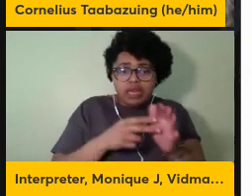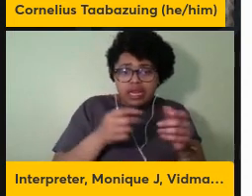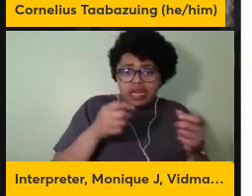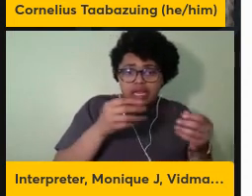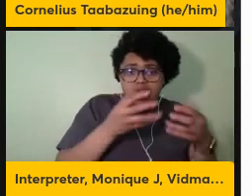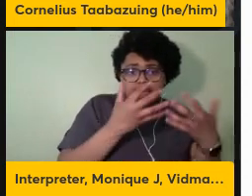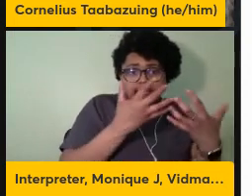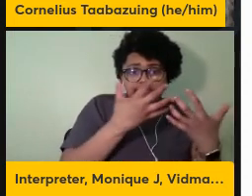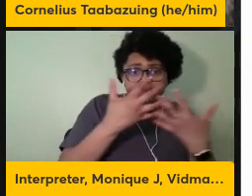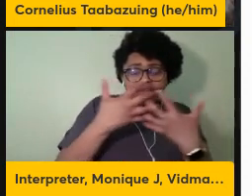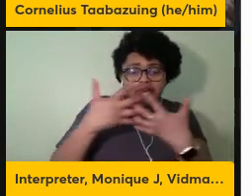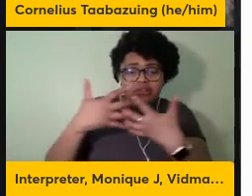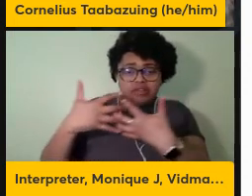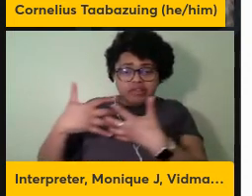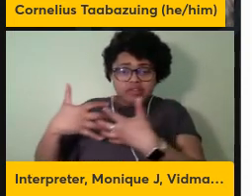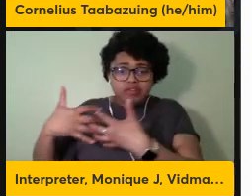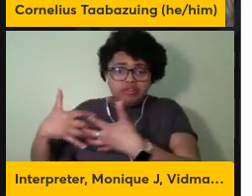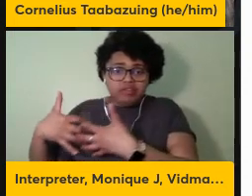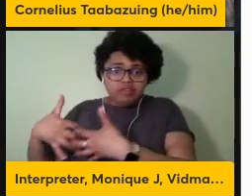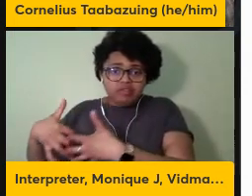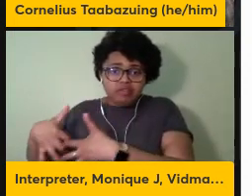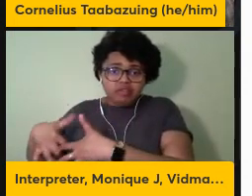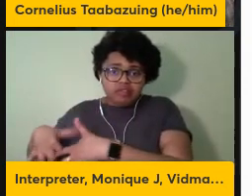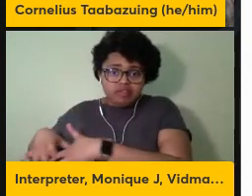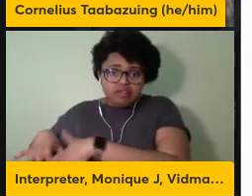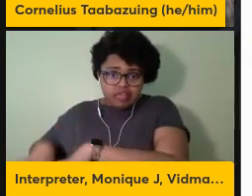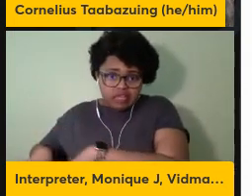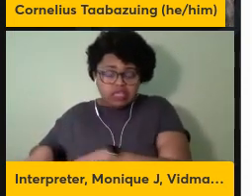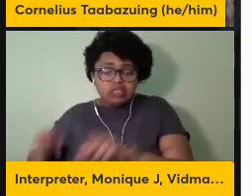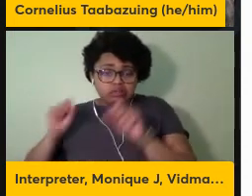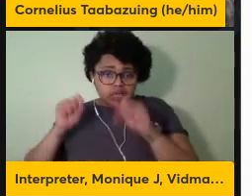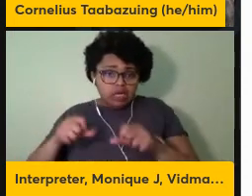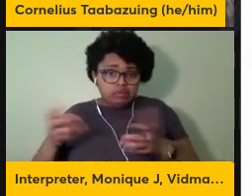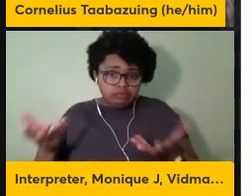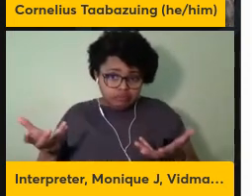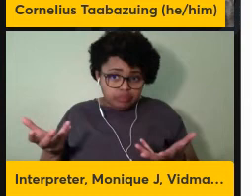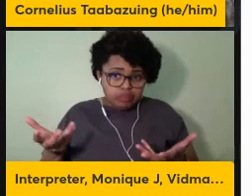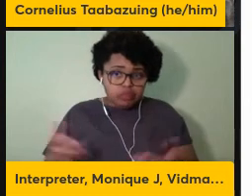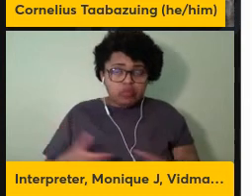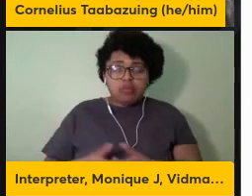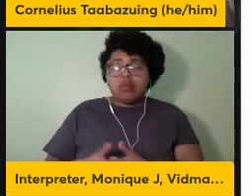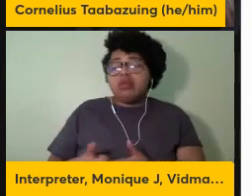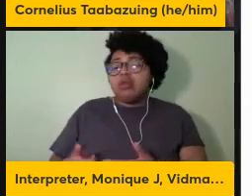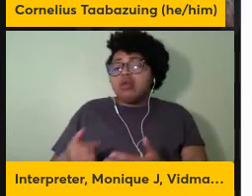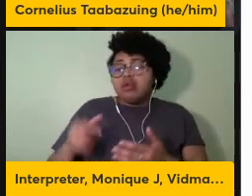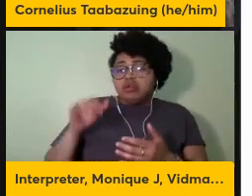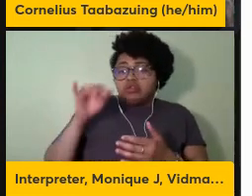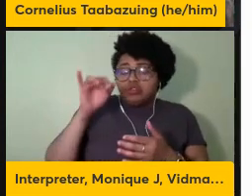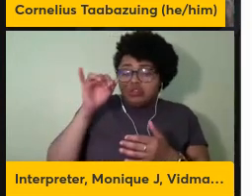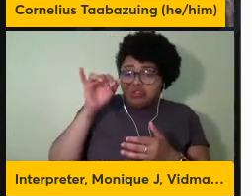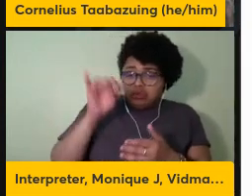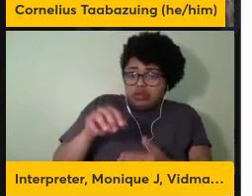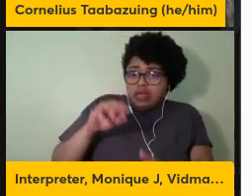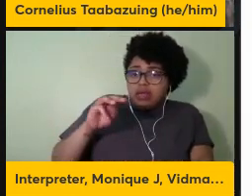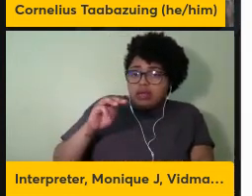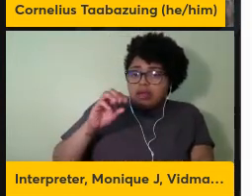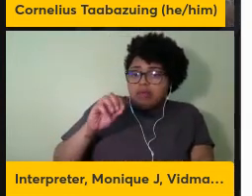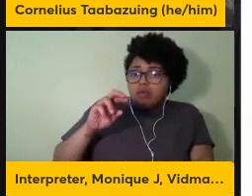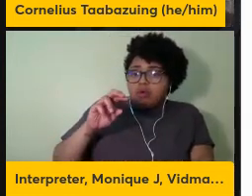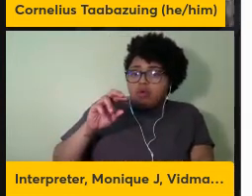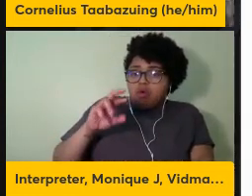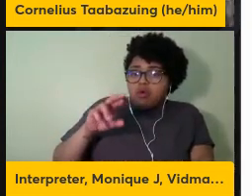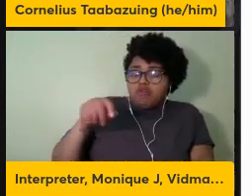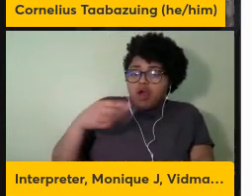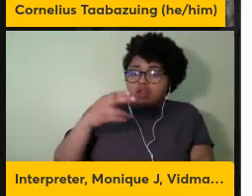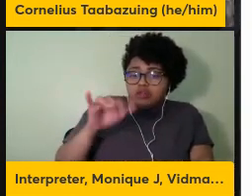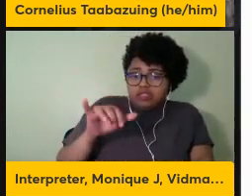and the apoptotic pathway feeds into the pyroptotic pathway. And the morphology for apoptotic cells is very distinct